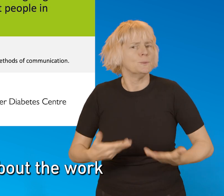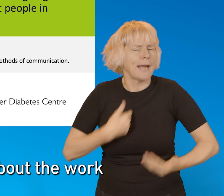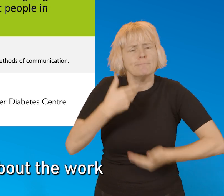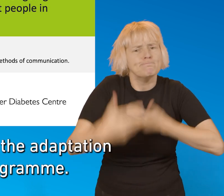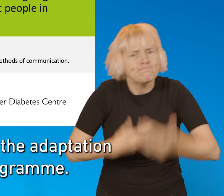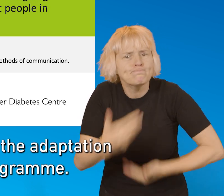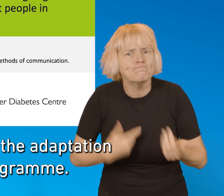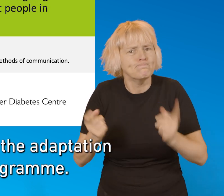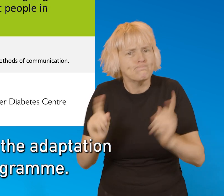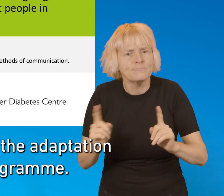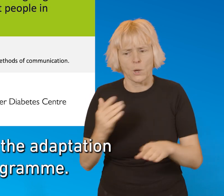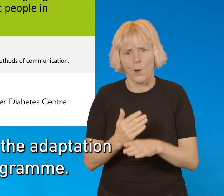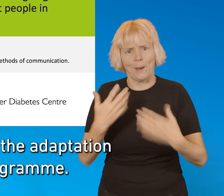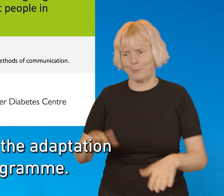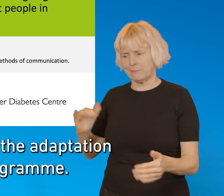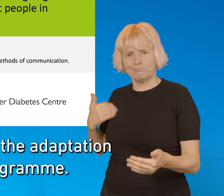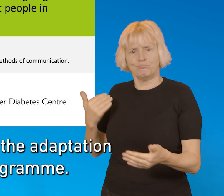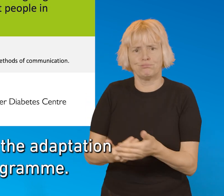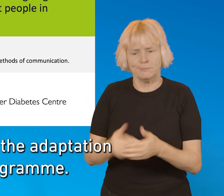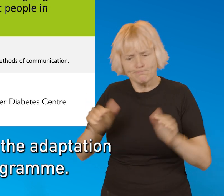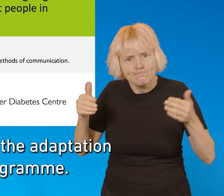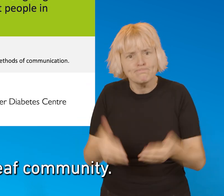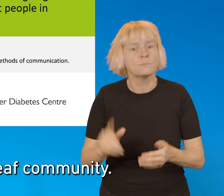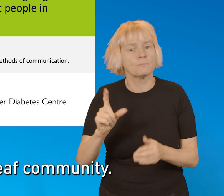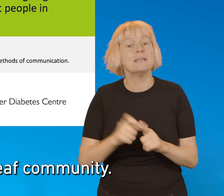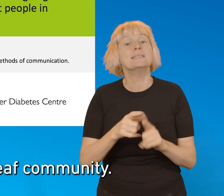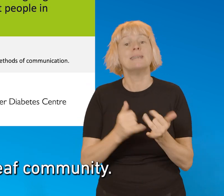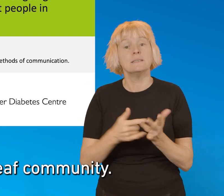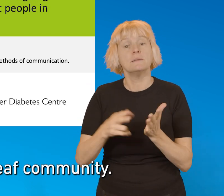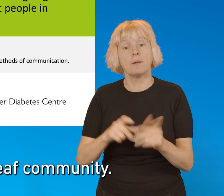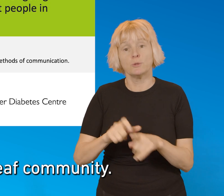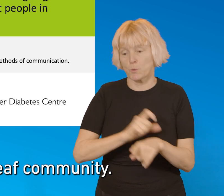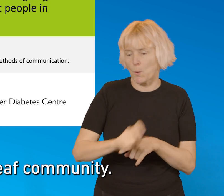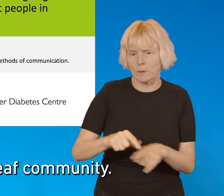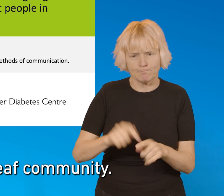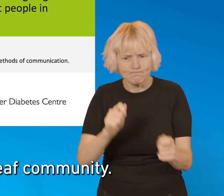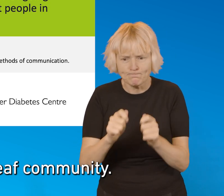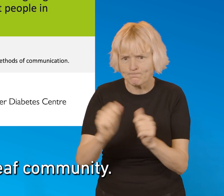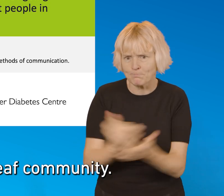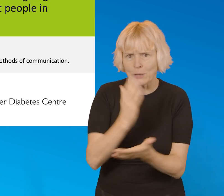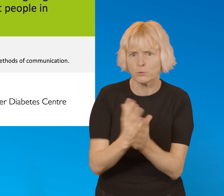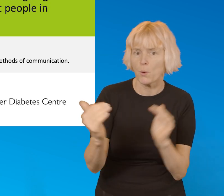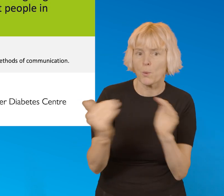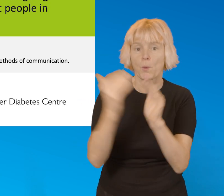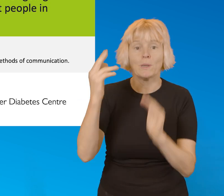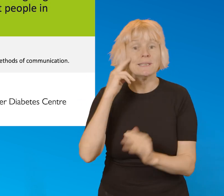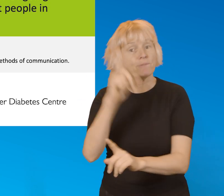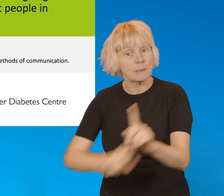Today I'm going to be talking about the work we've been doing around the adaptation of the DESMOND Programme for people living in the deaf community.